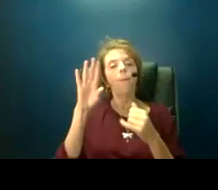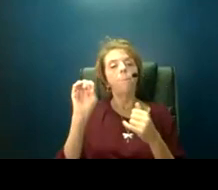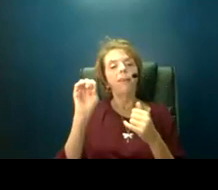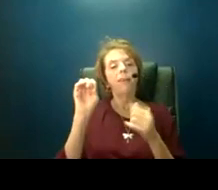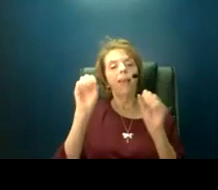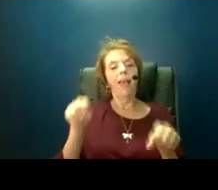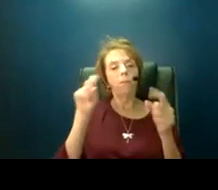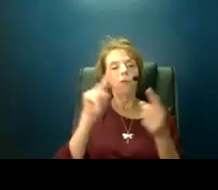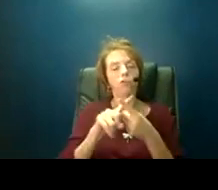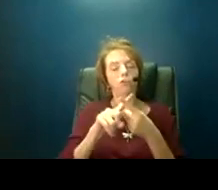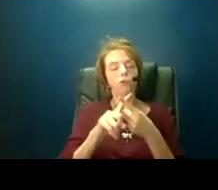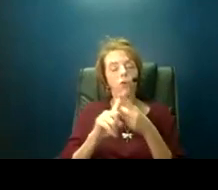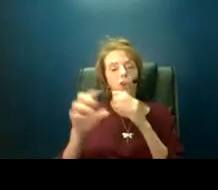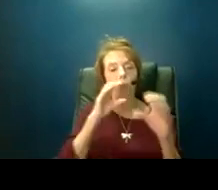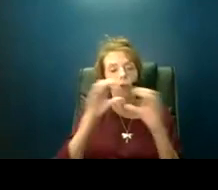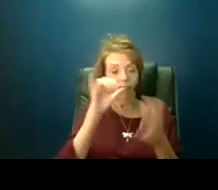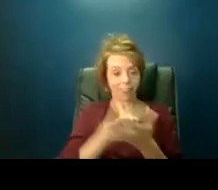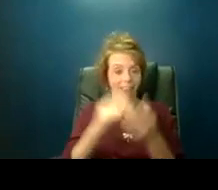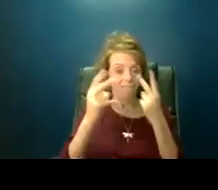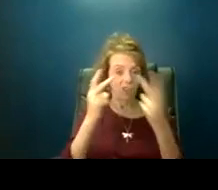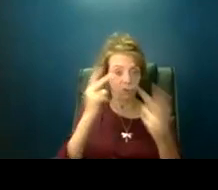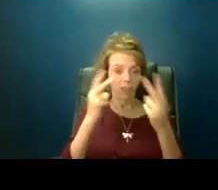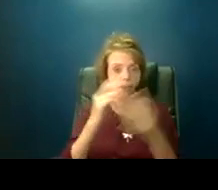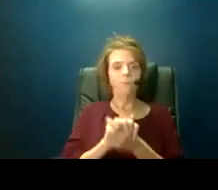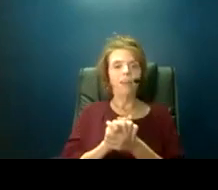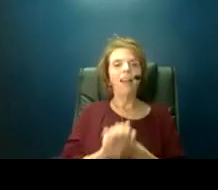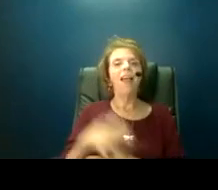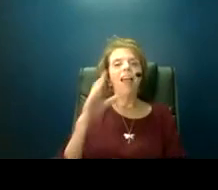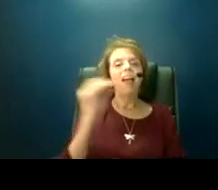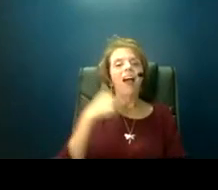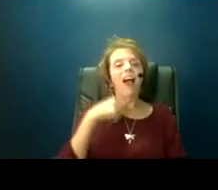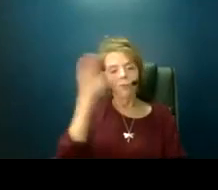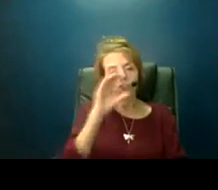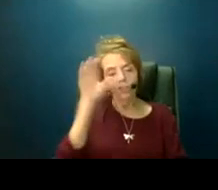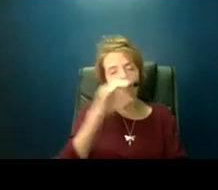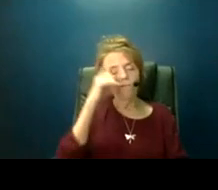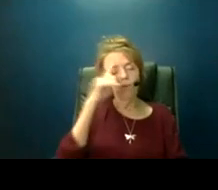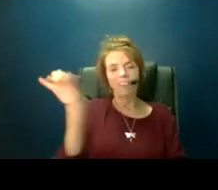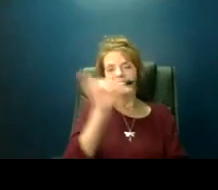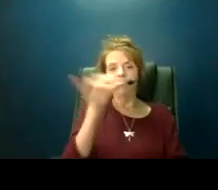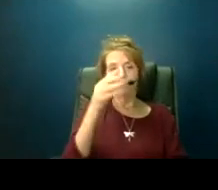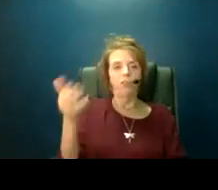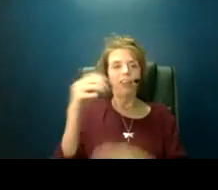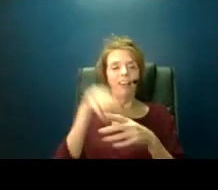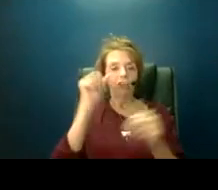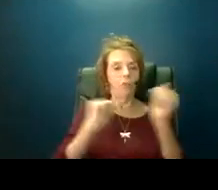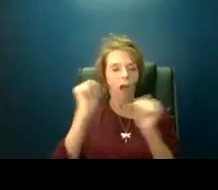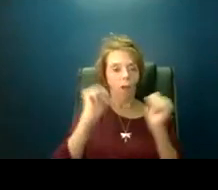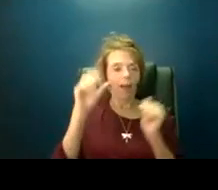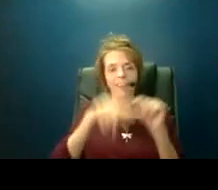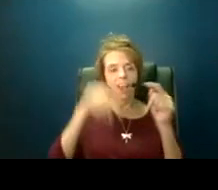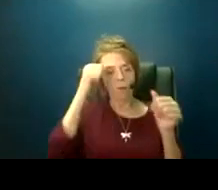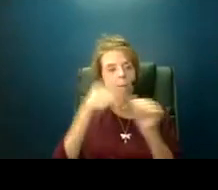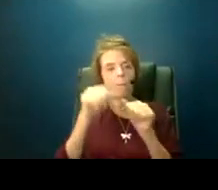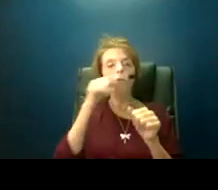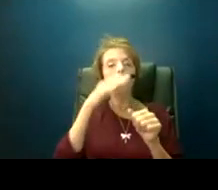that visually. And I was looking for a similar thing in drama, and I can't remember the woman's name, but she